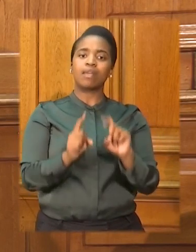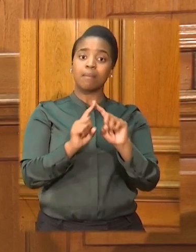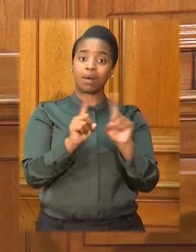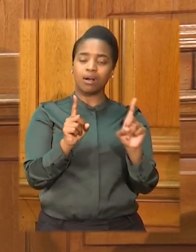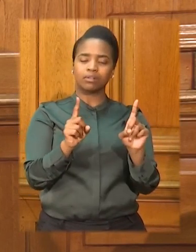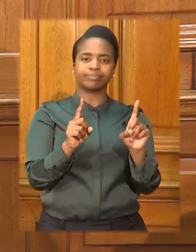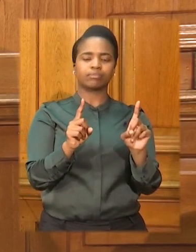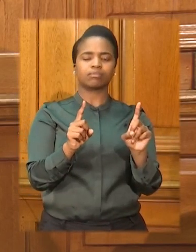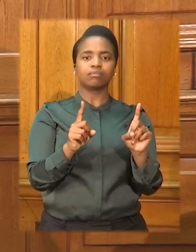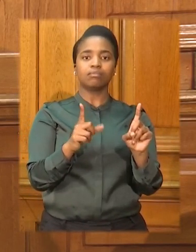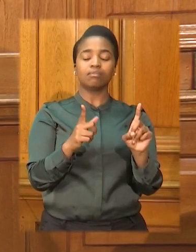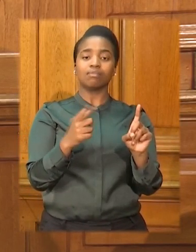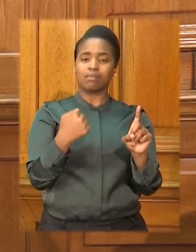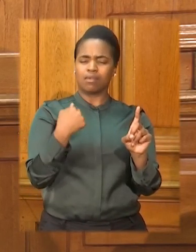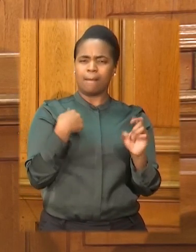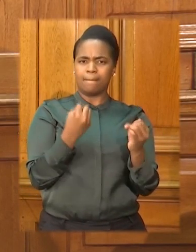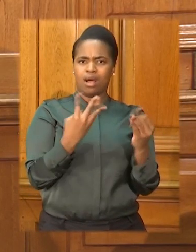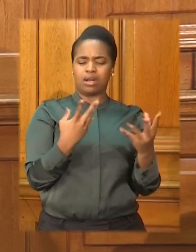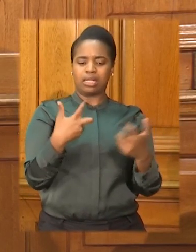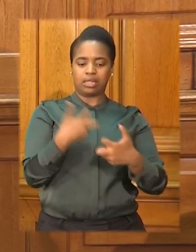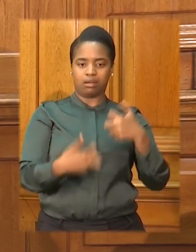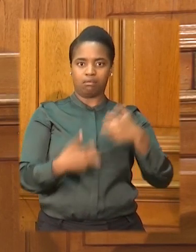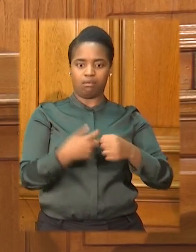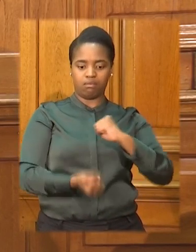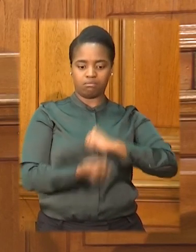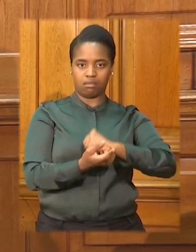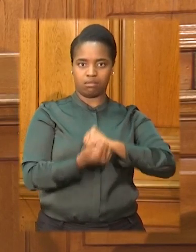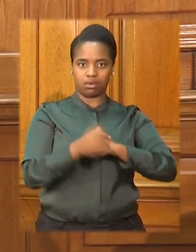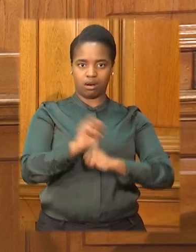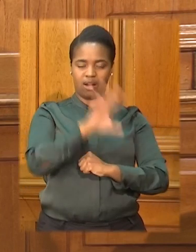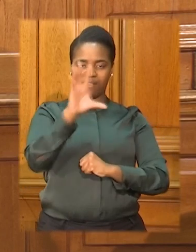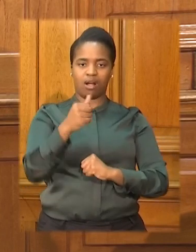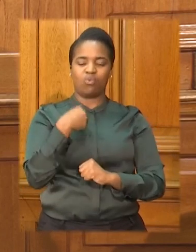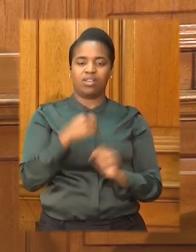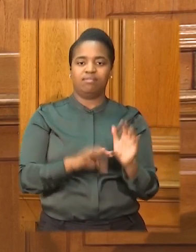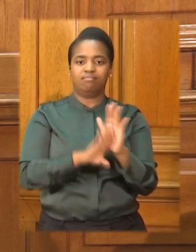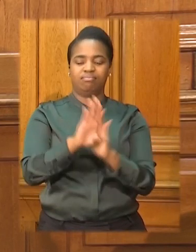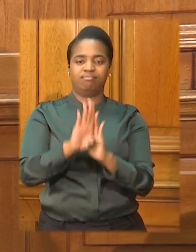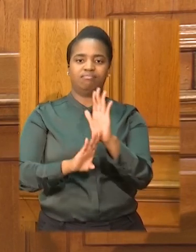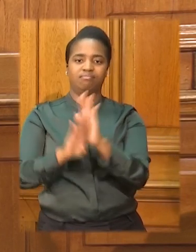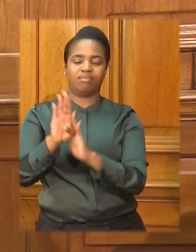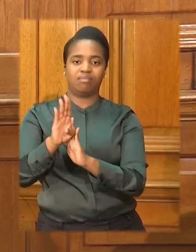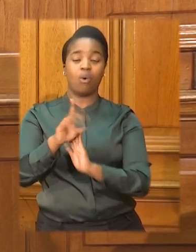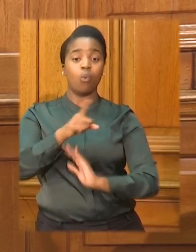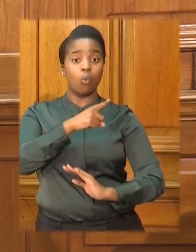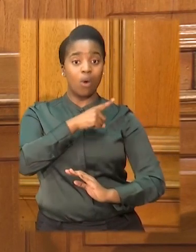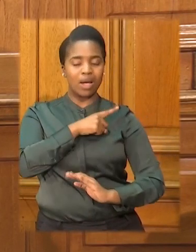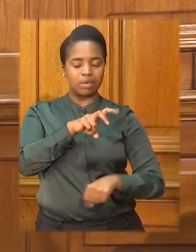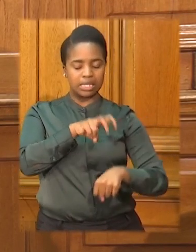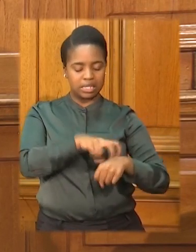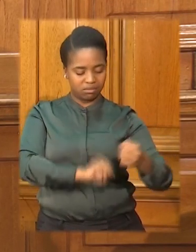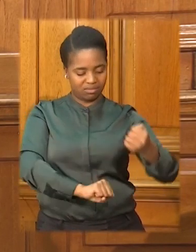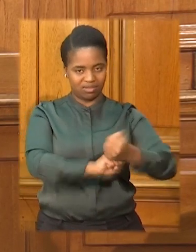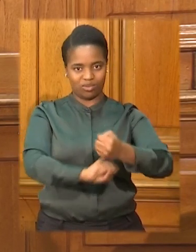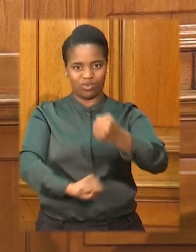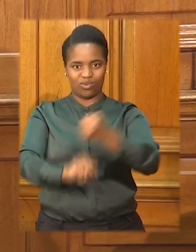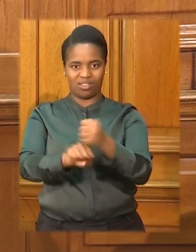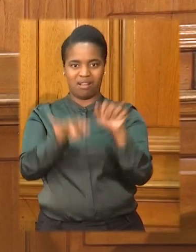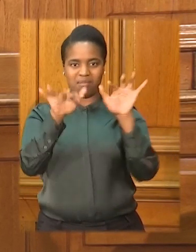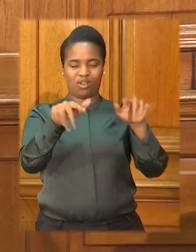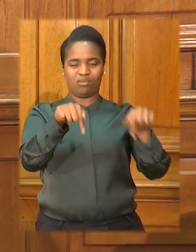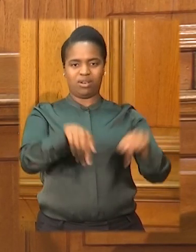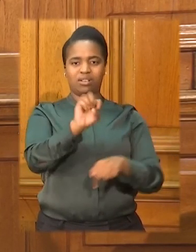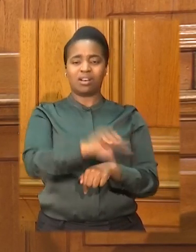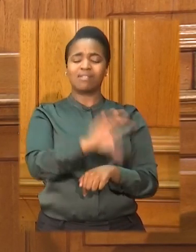not spare any effort or any expense in our determination to support our people